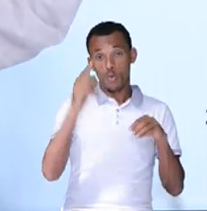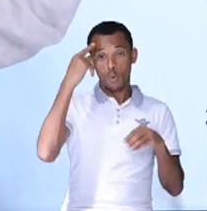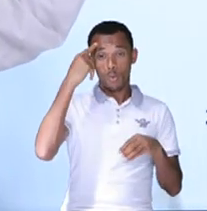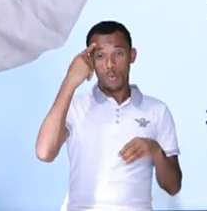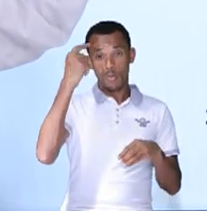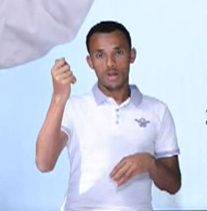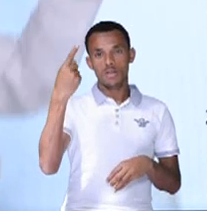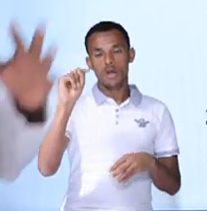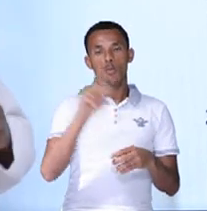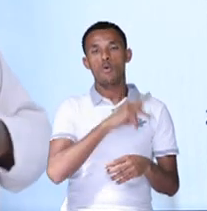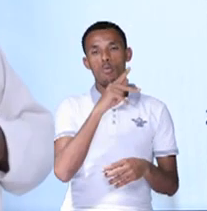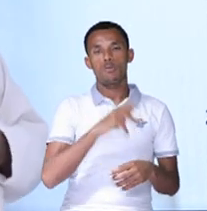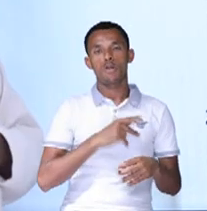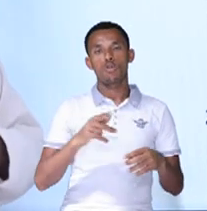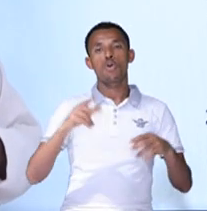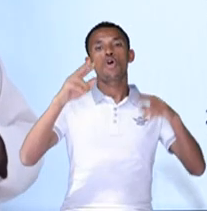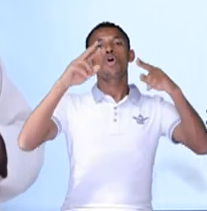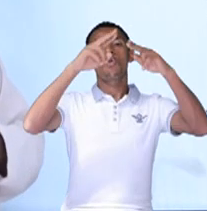remember the property of rhombus?